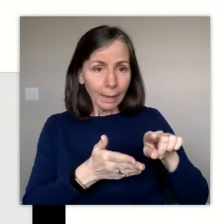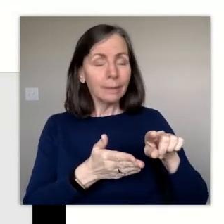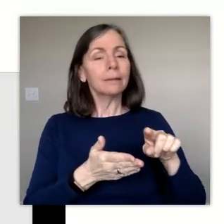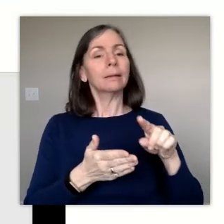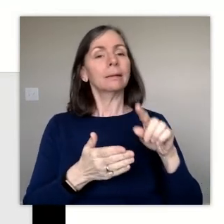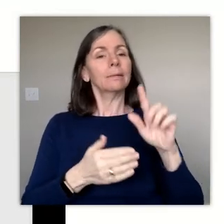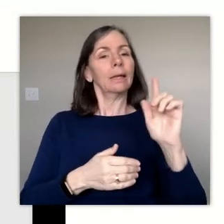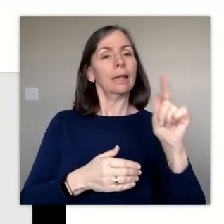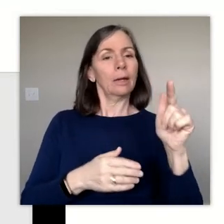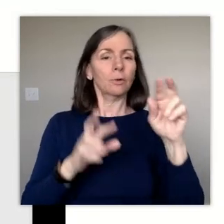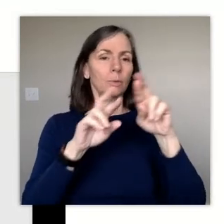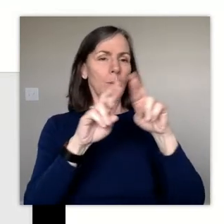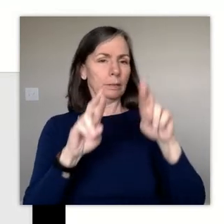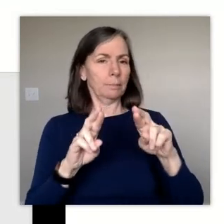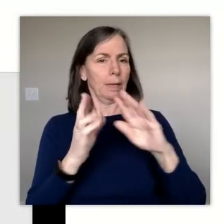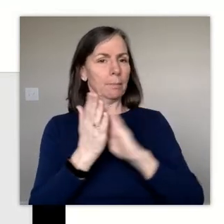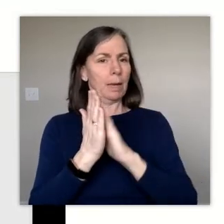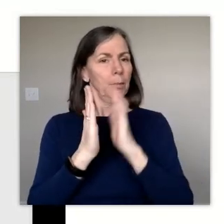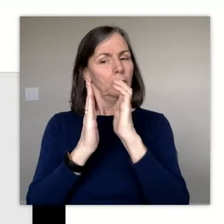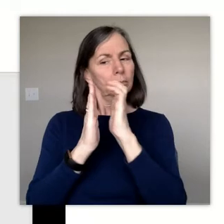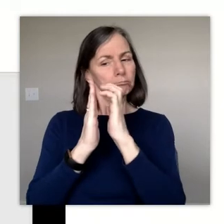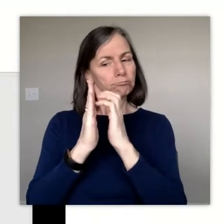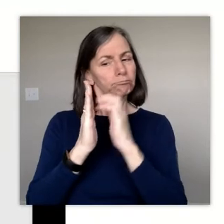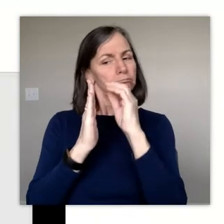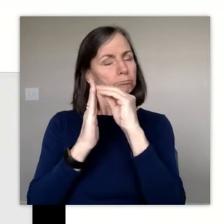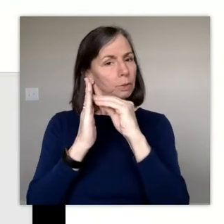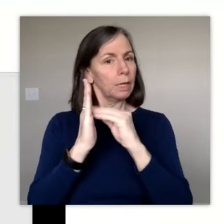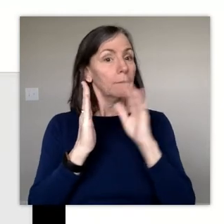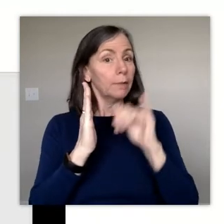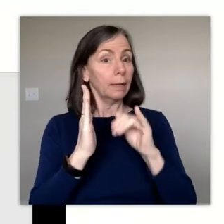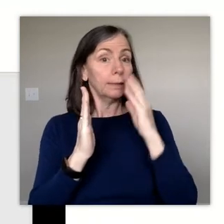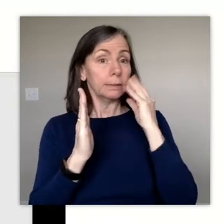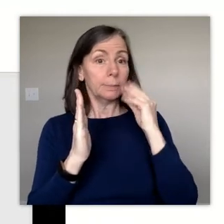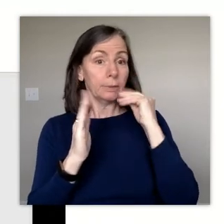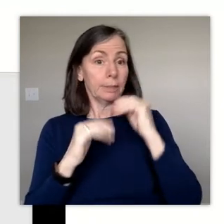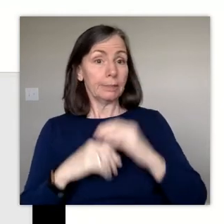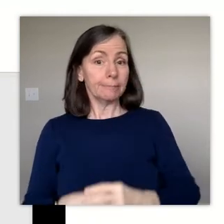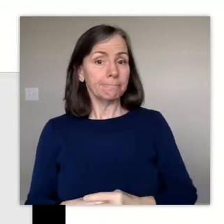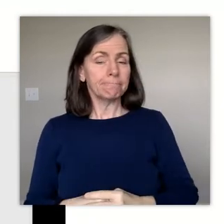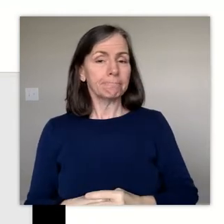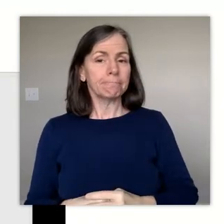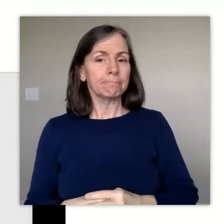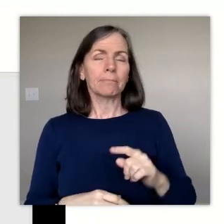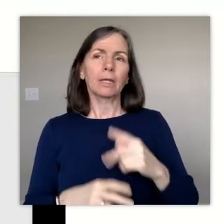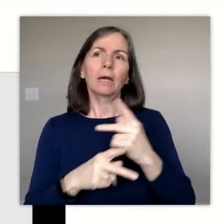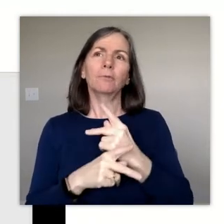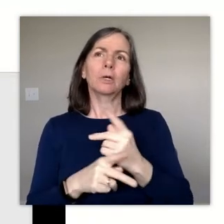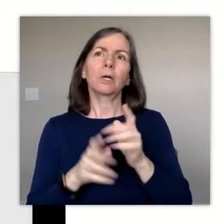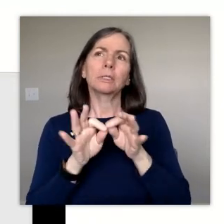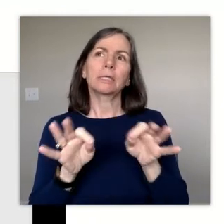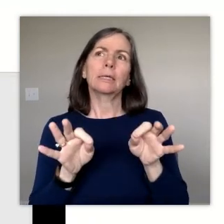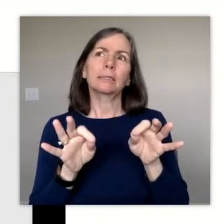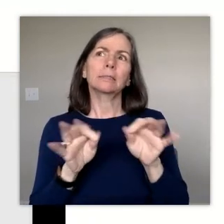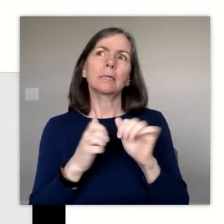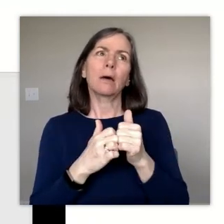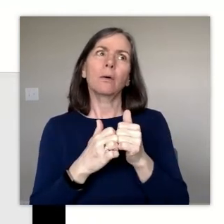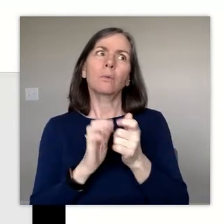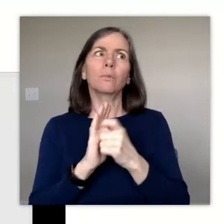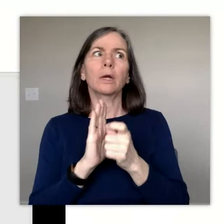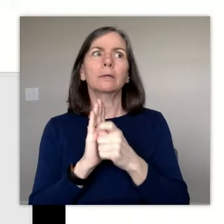So I need to figure out how to write that down as evidence. So I could say something like,